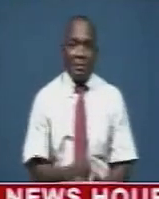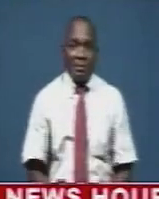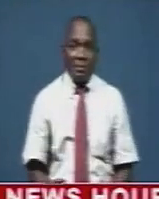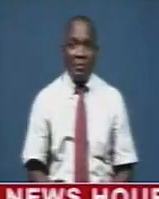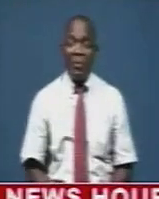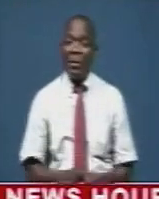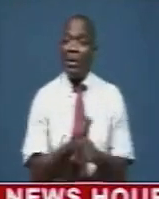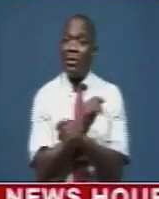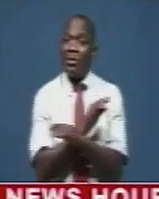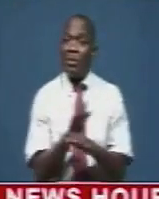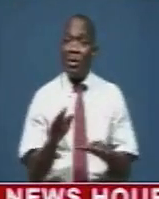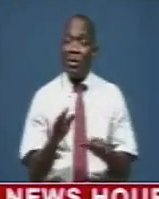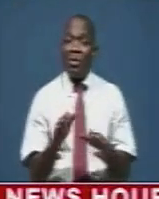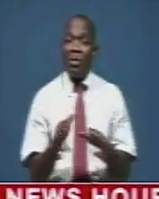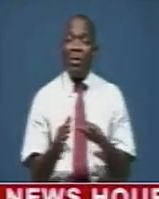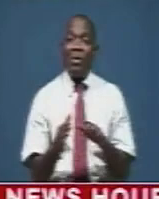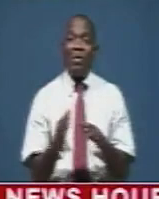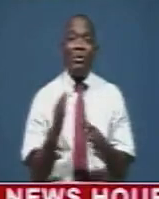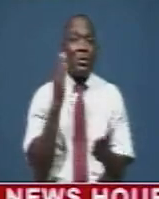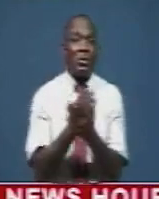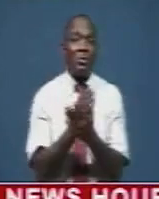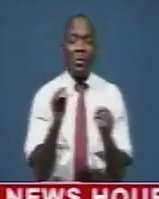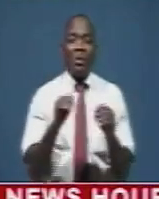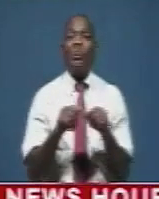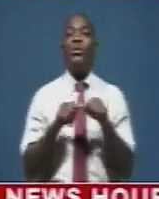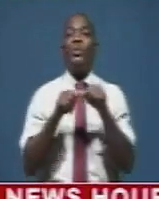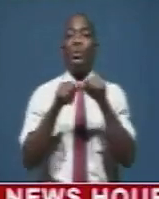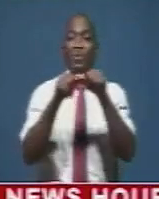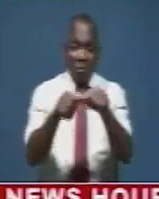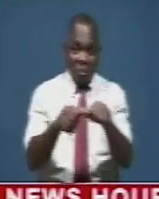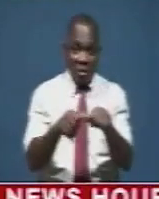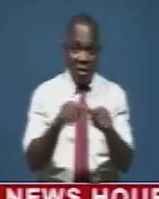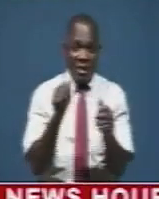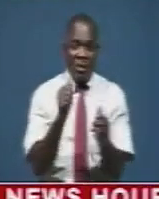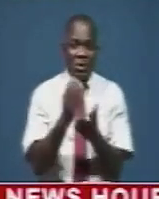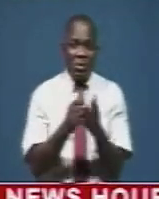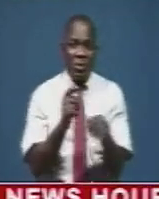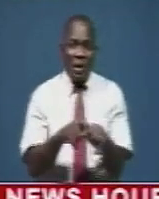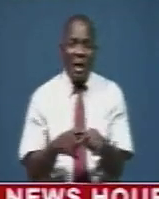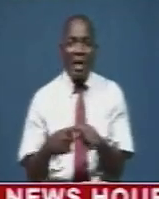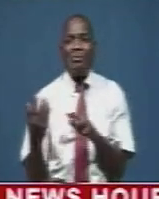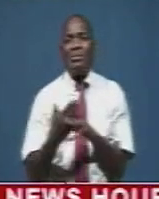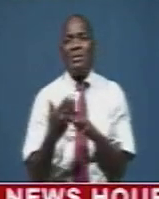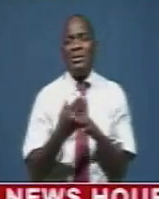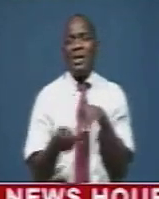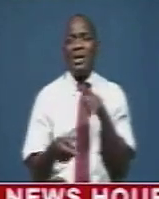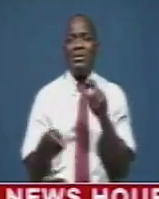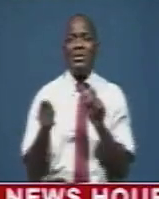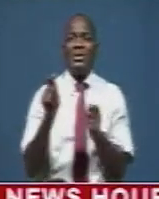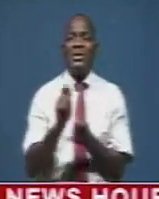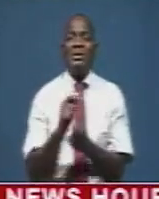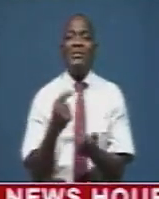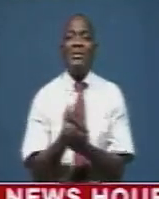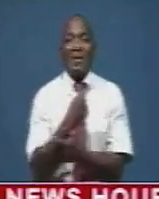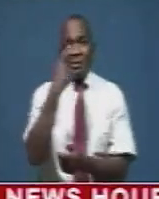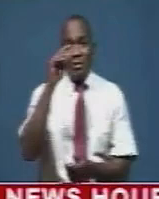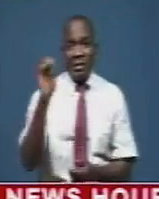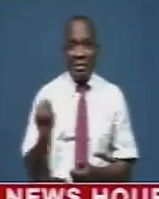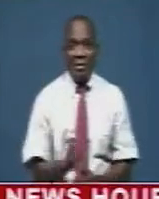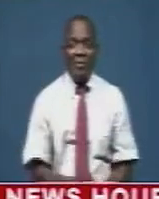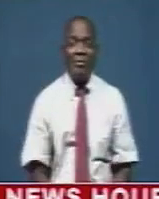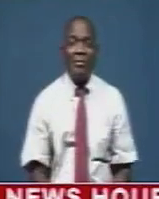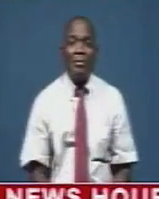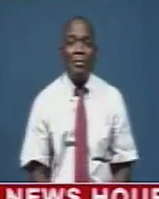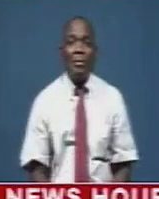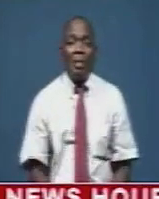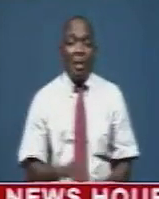no turning back. This is a disruptive undertaking that will change this country forever.